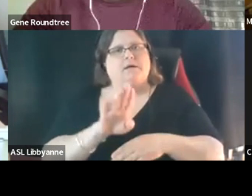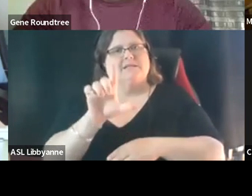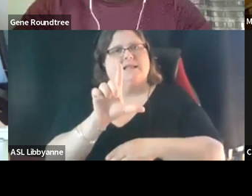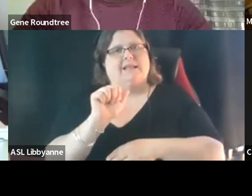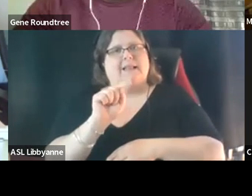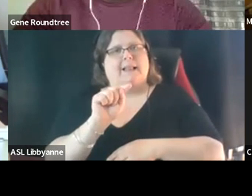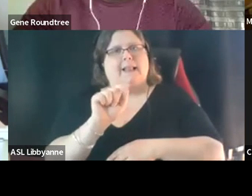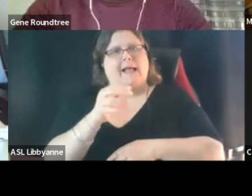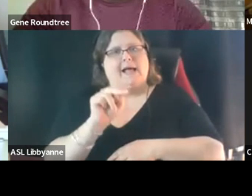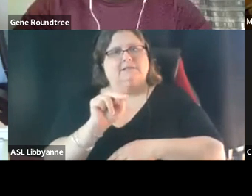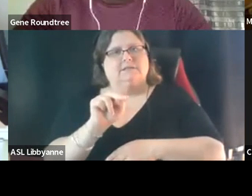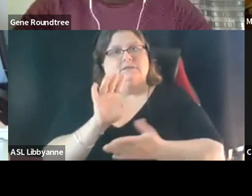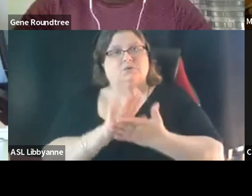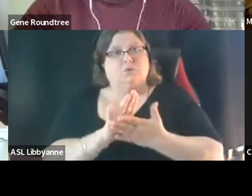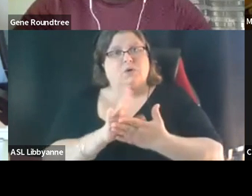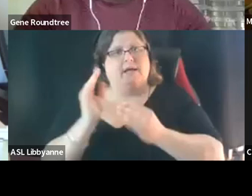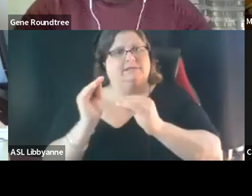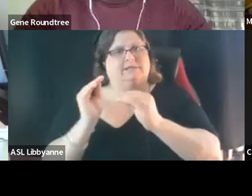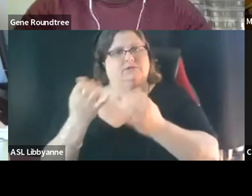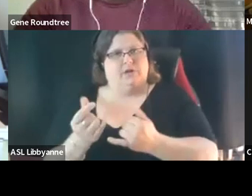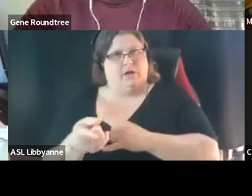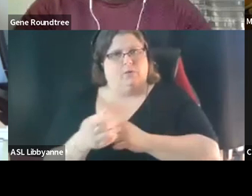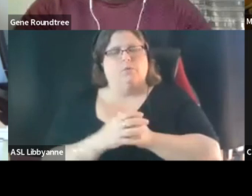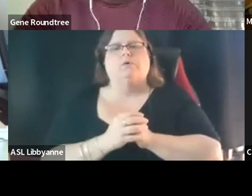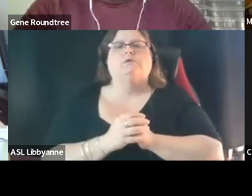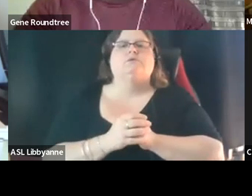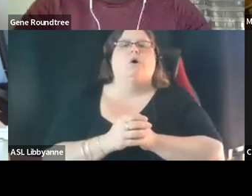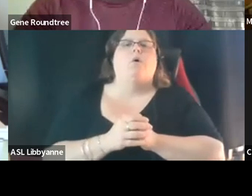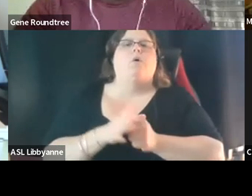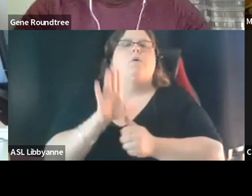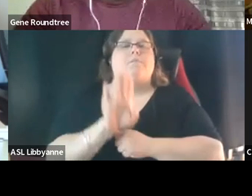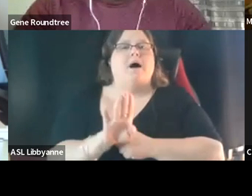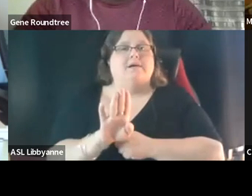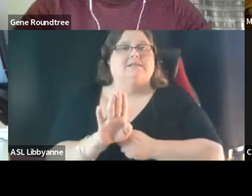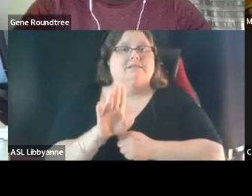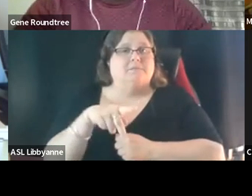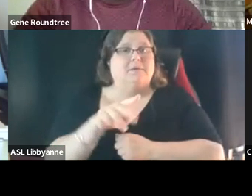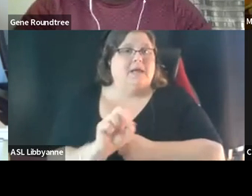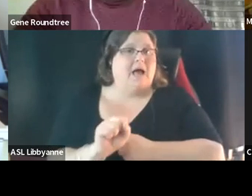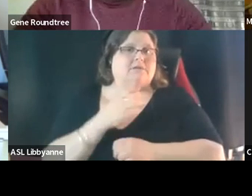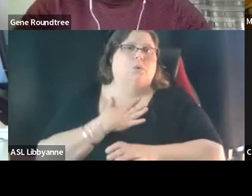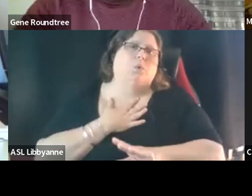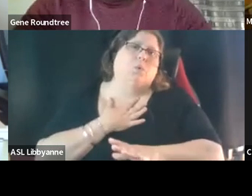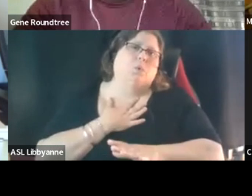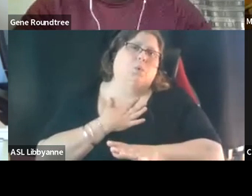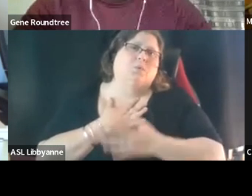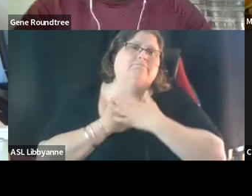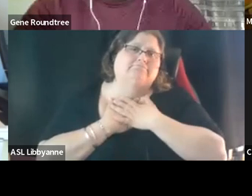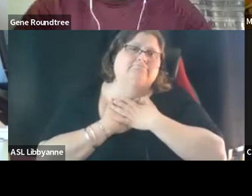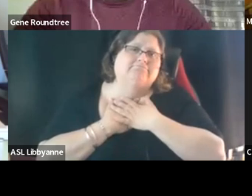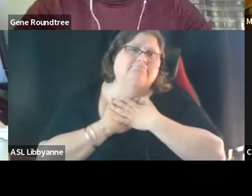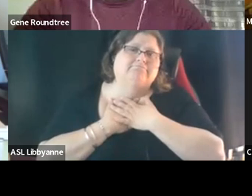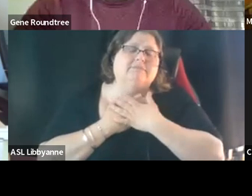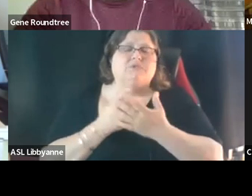teacher. So Boston Public Schools have a very near dear place in my heart. And as an